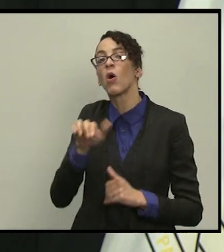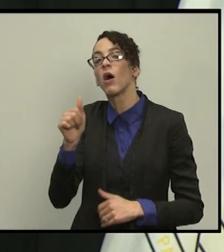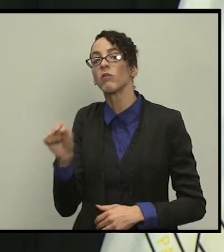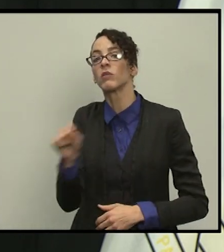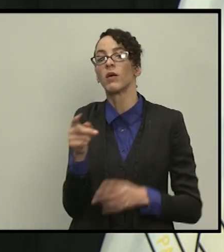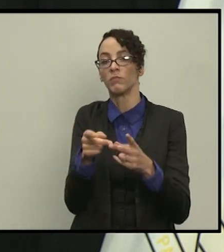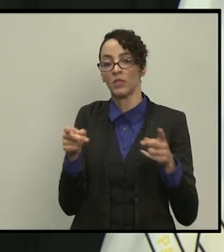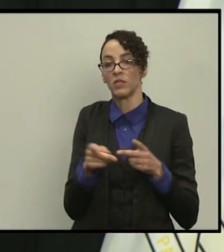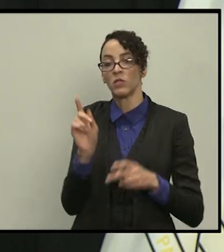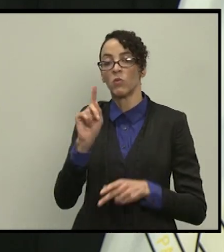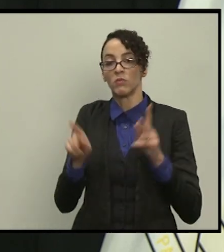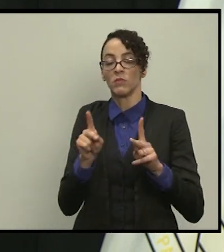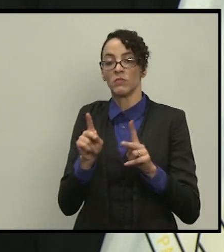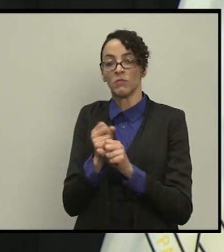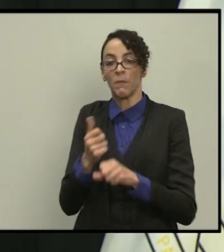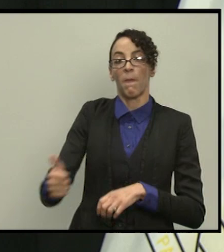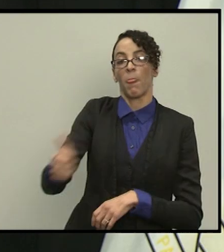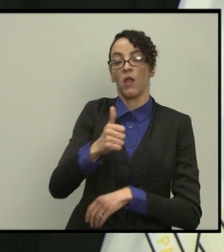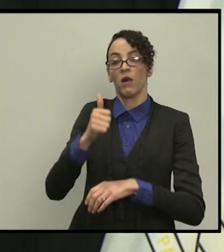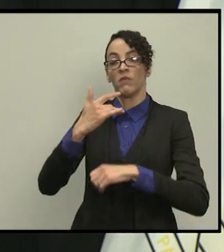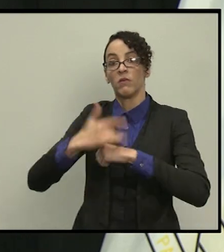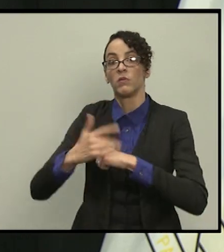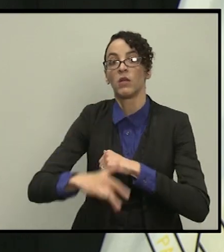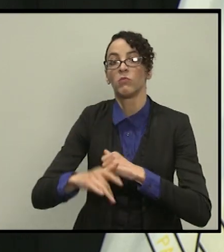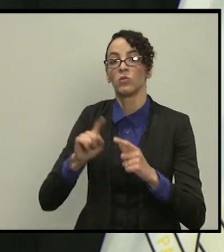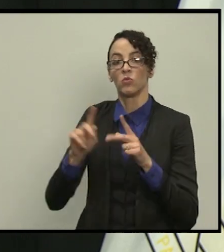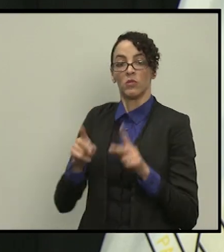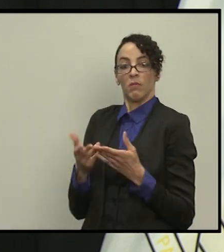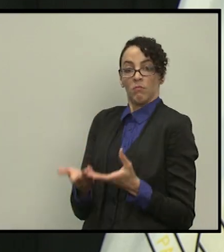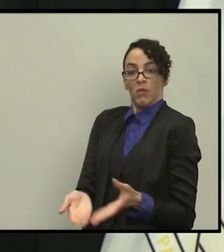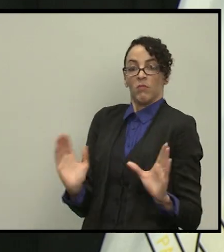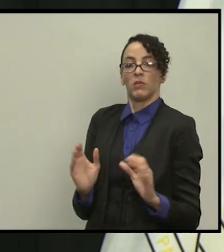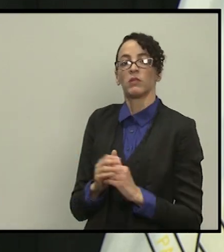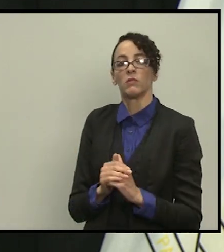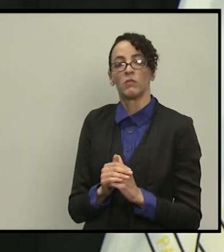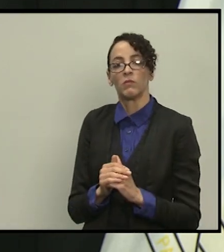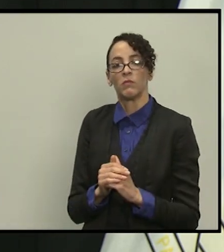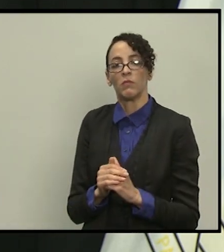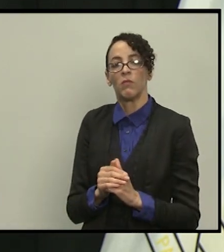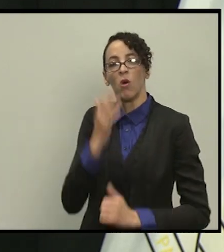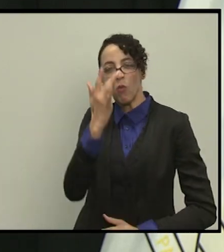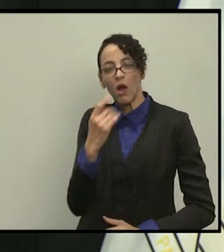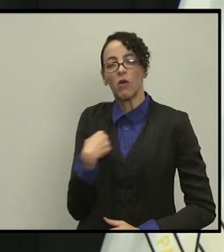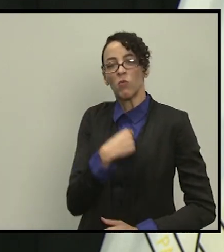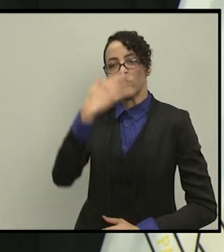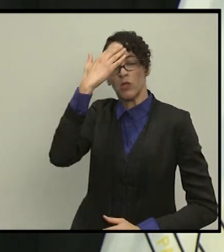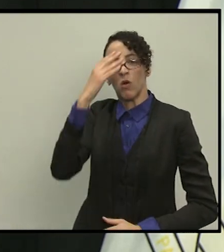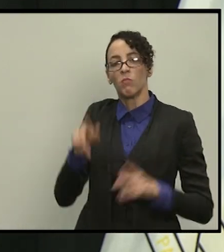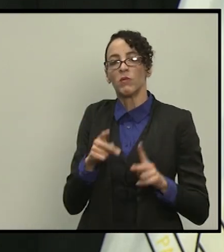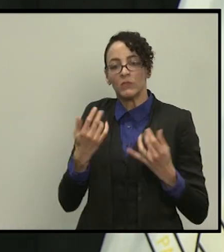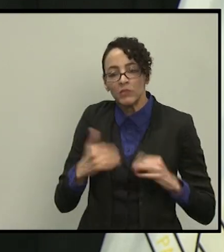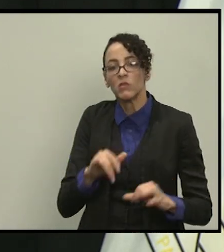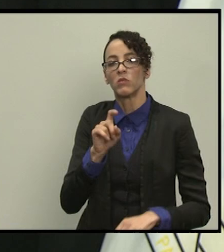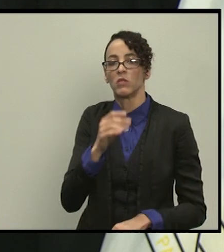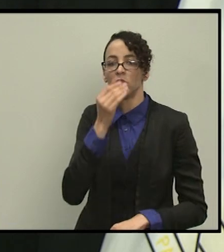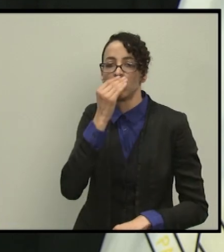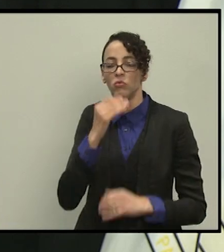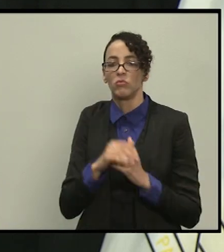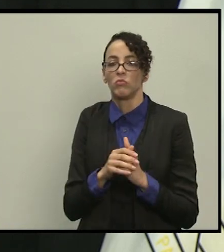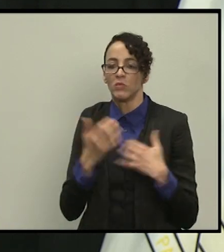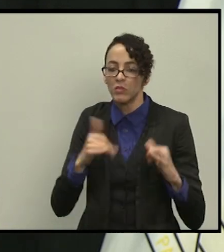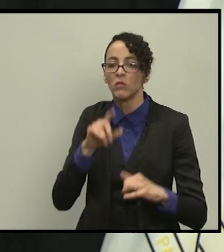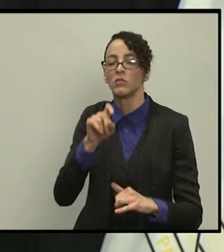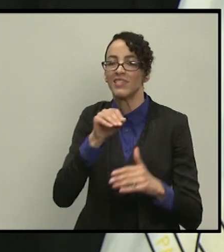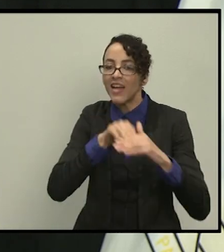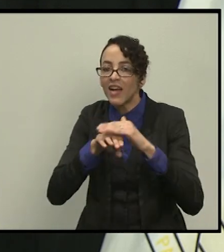available to the public because we know that people still need food, they need access to the hospitals, they need their medications